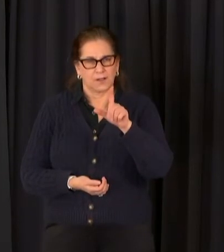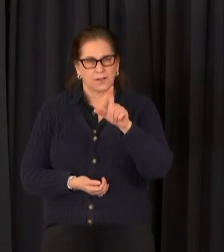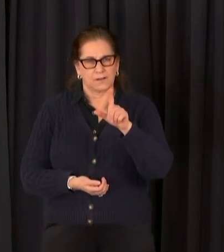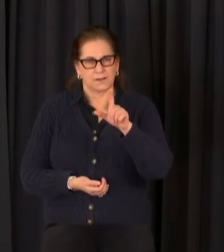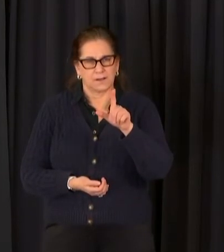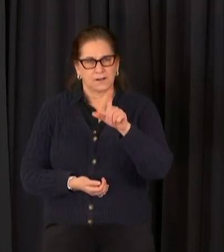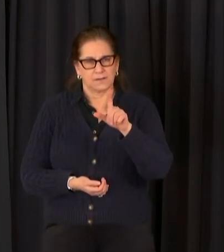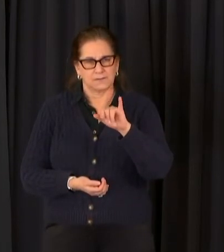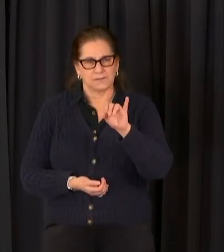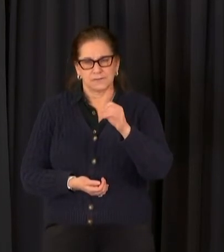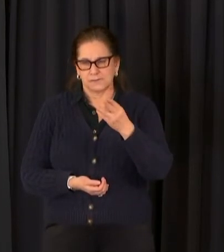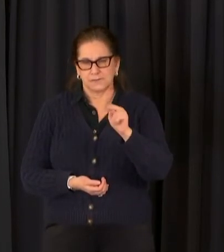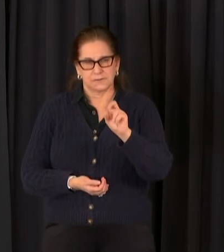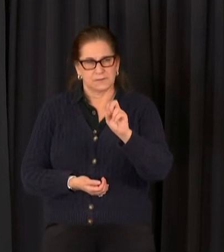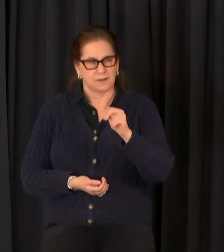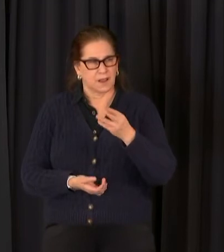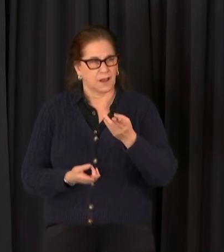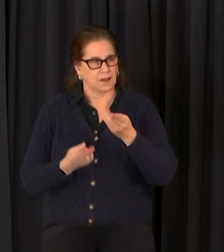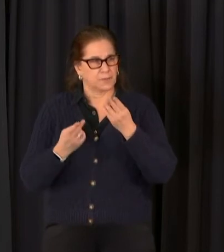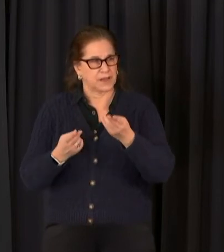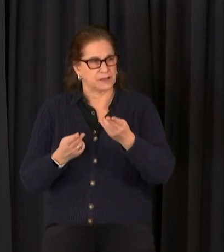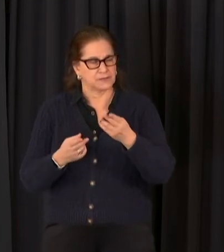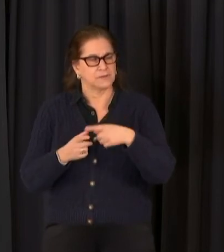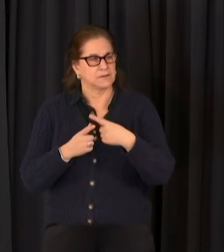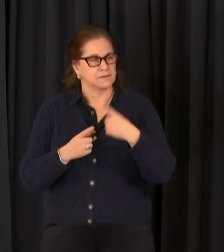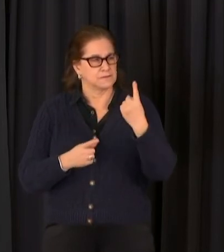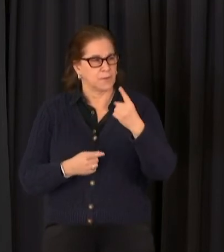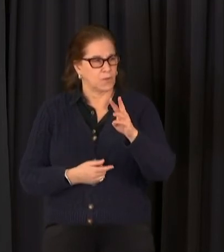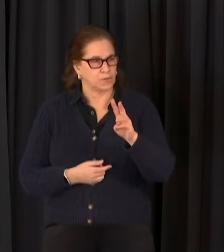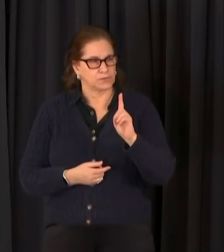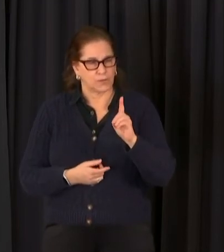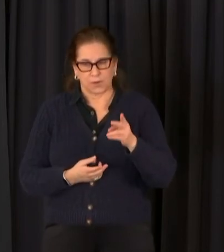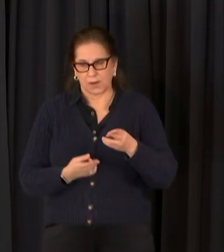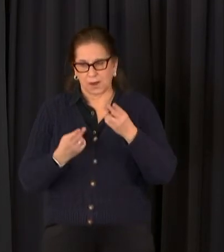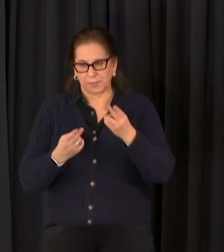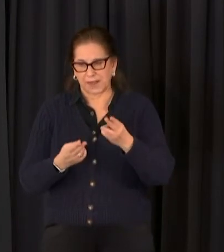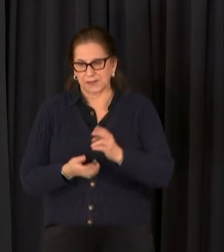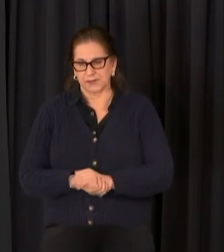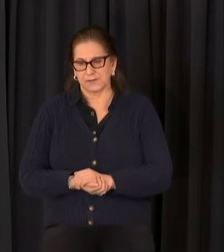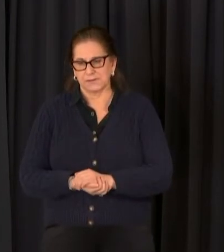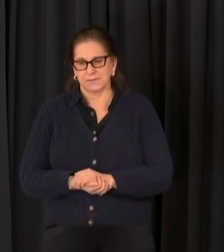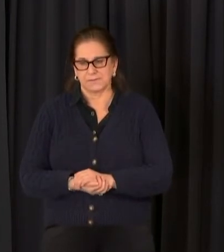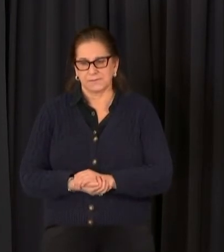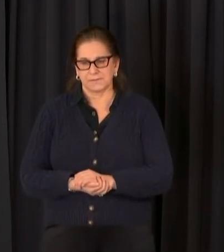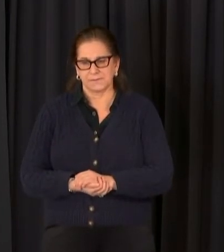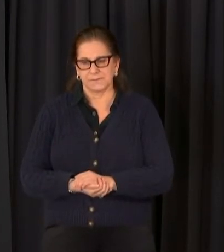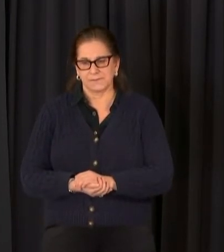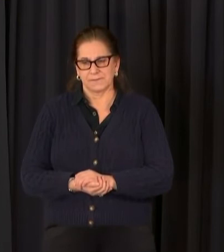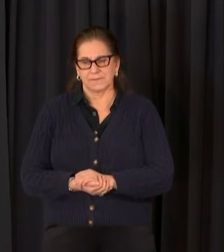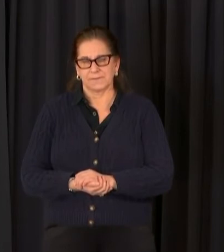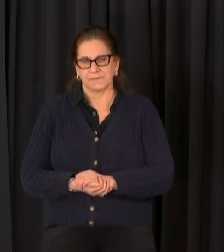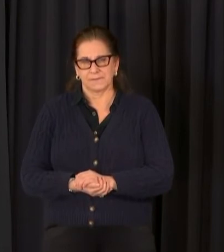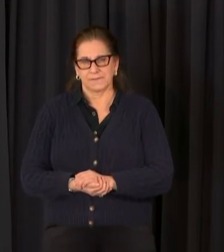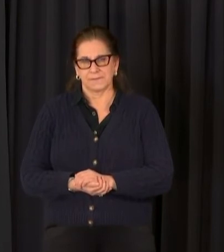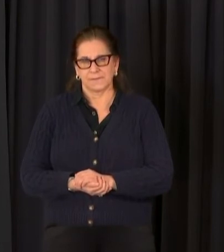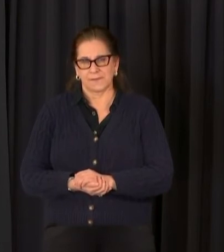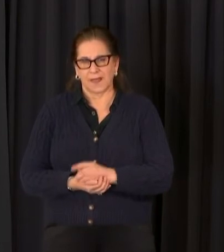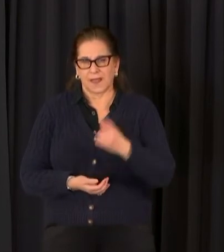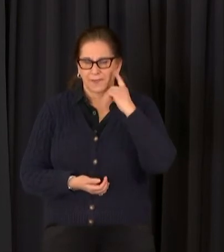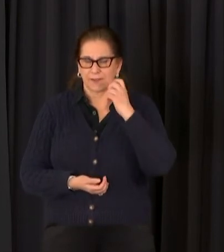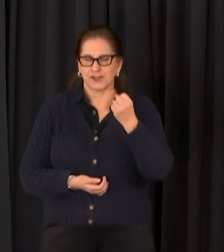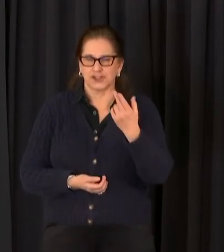wondering if you could explain why the withdrawal? I think Ms. John requested to be withdrawn. And